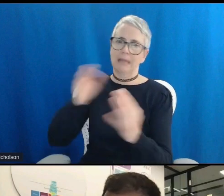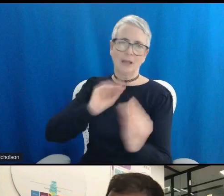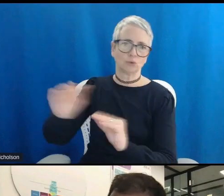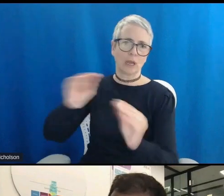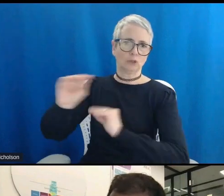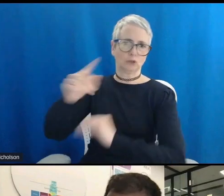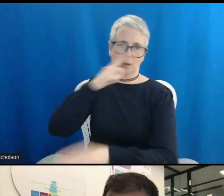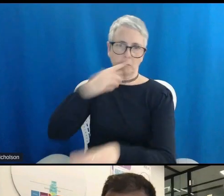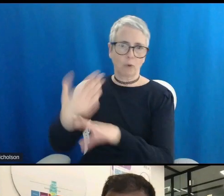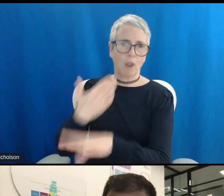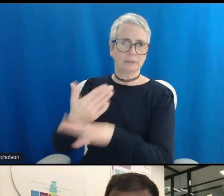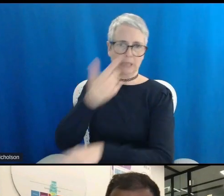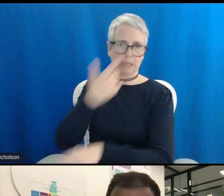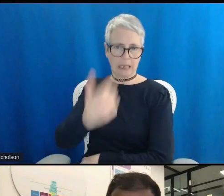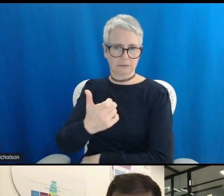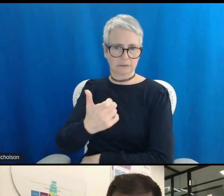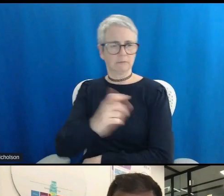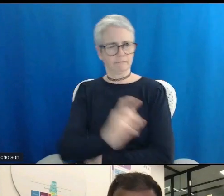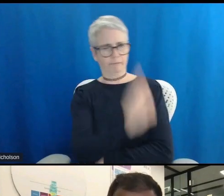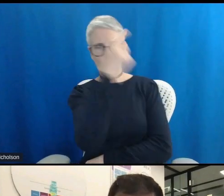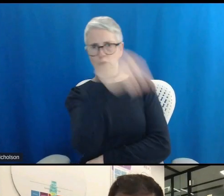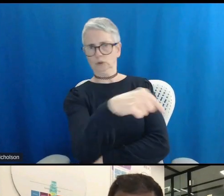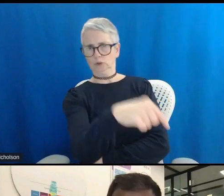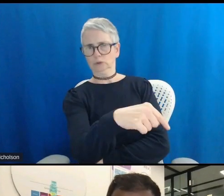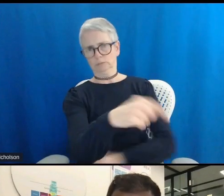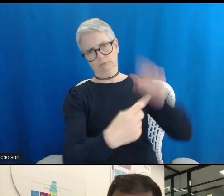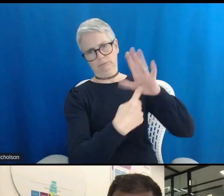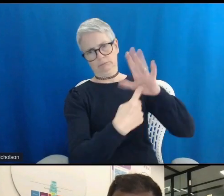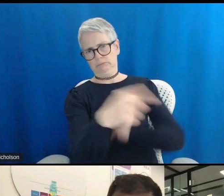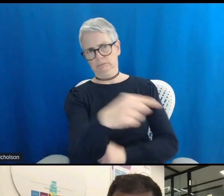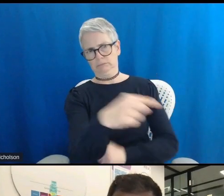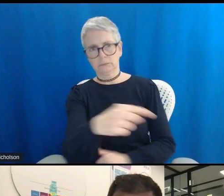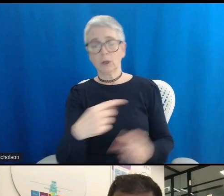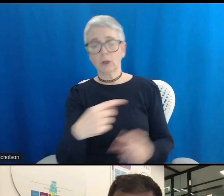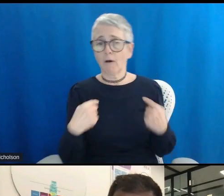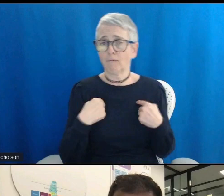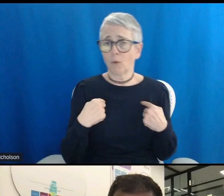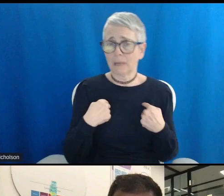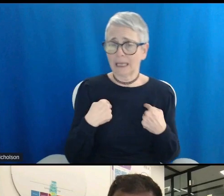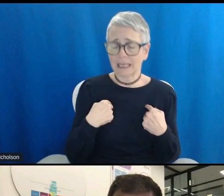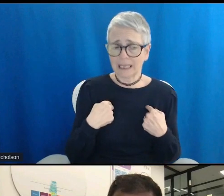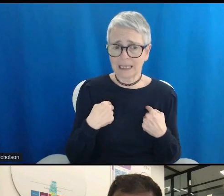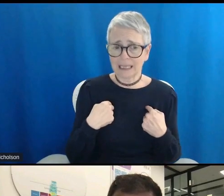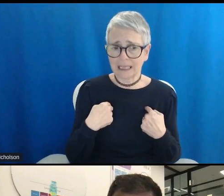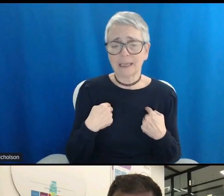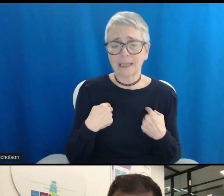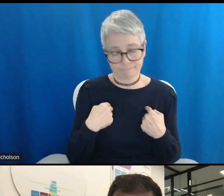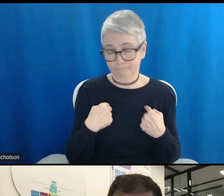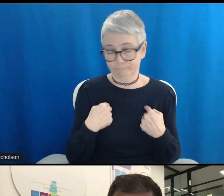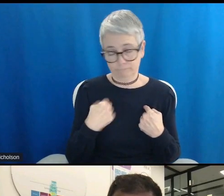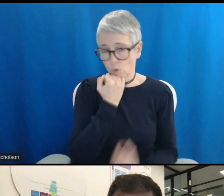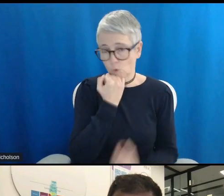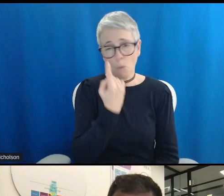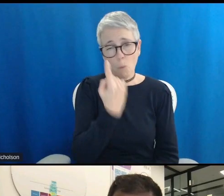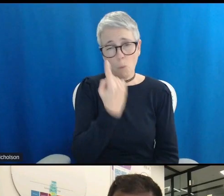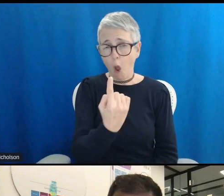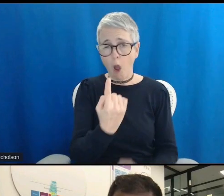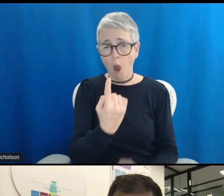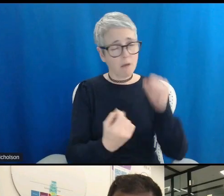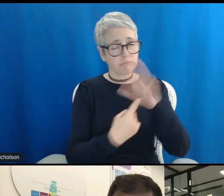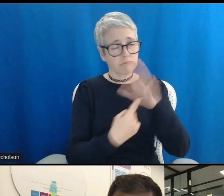all these other industries become accessible to me. So to me, actually, it's probably the most significant return on